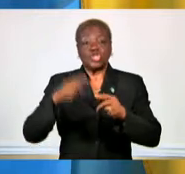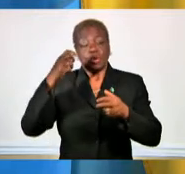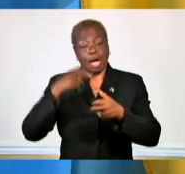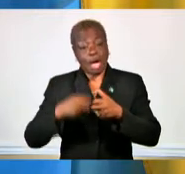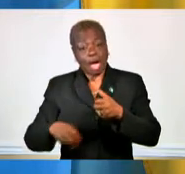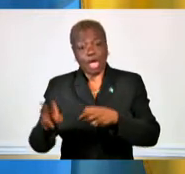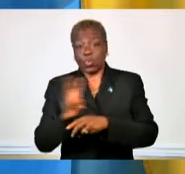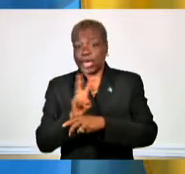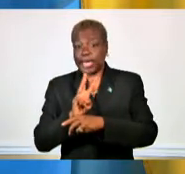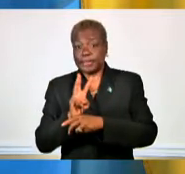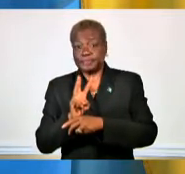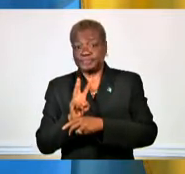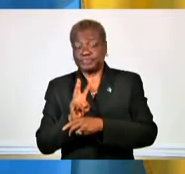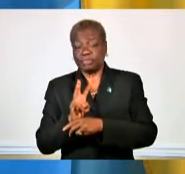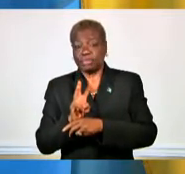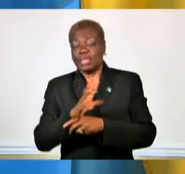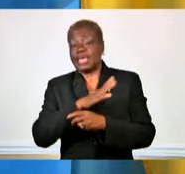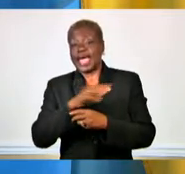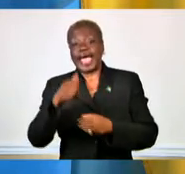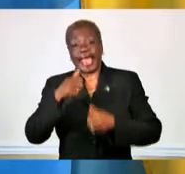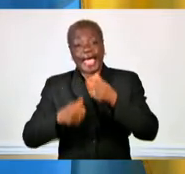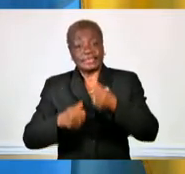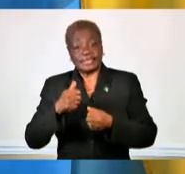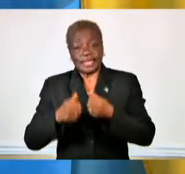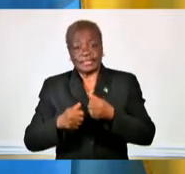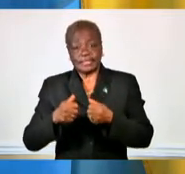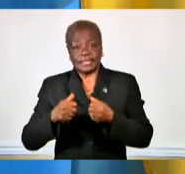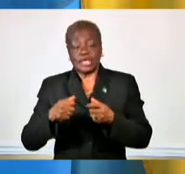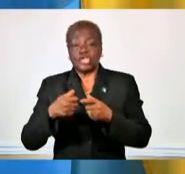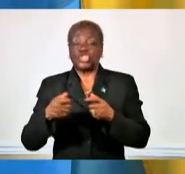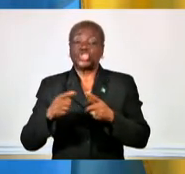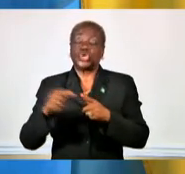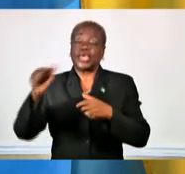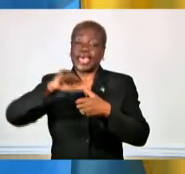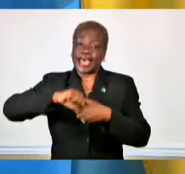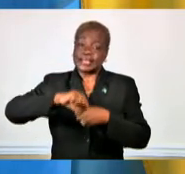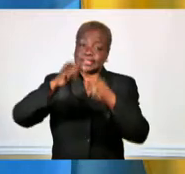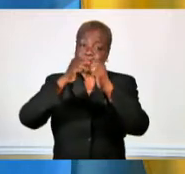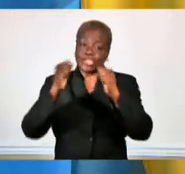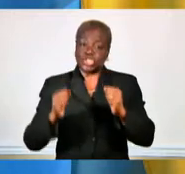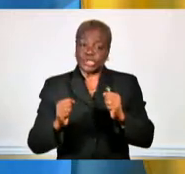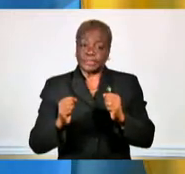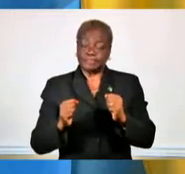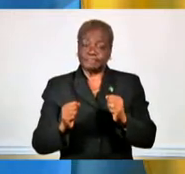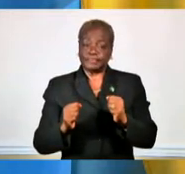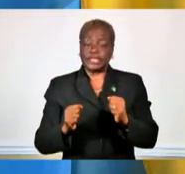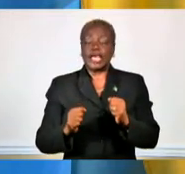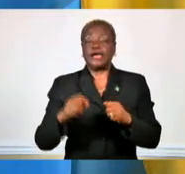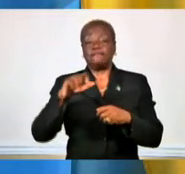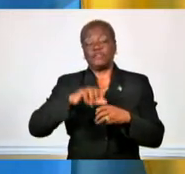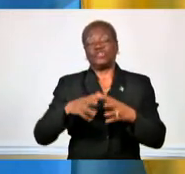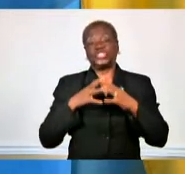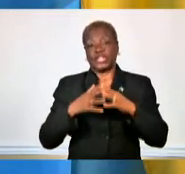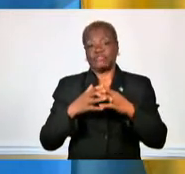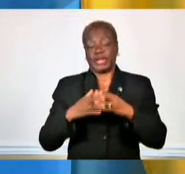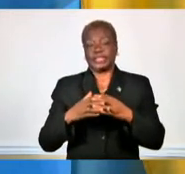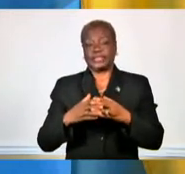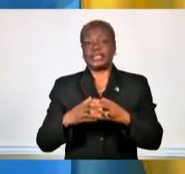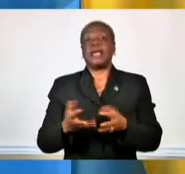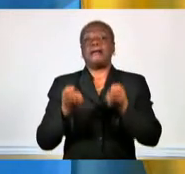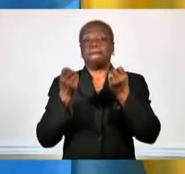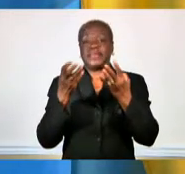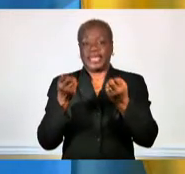hardware and have access to gas stations to fuel generators.